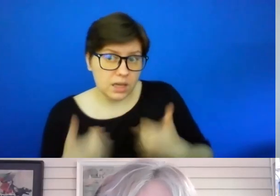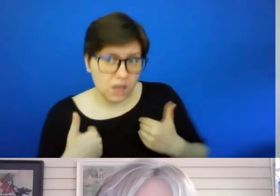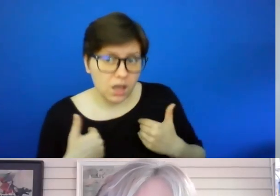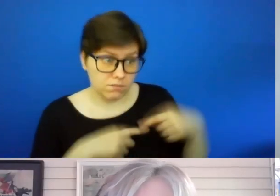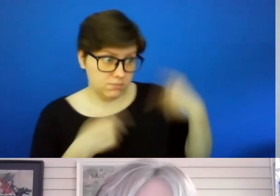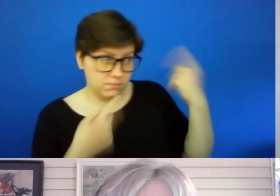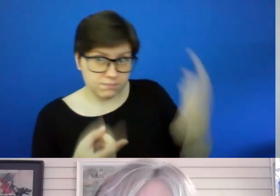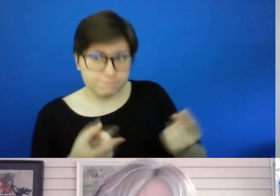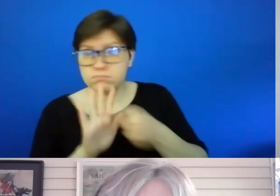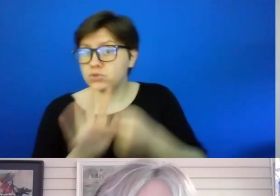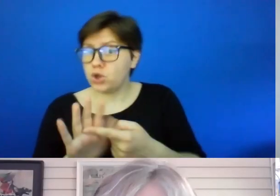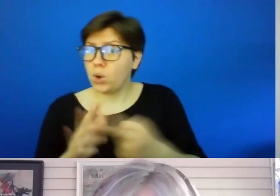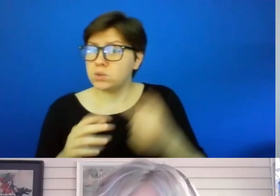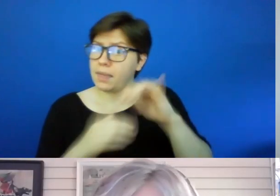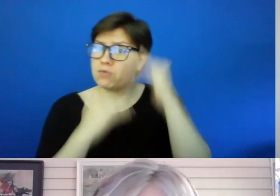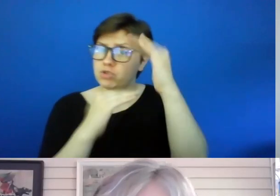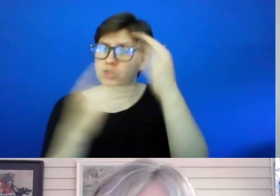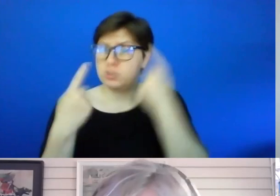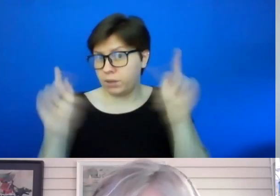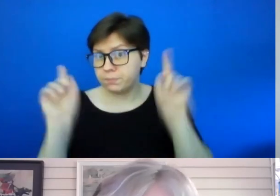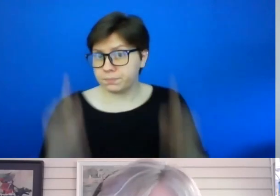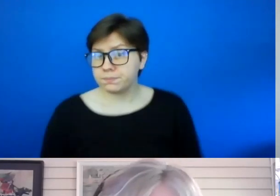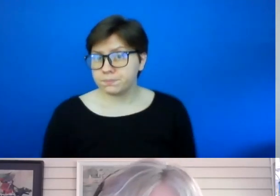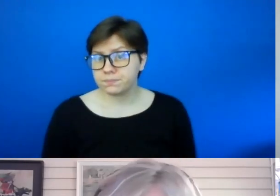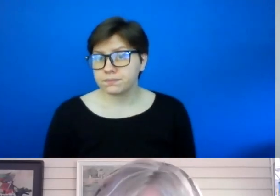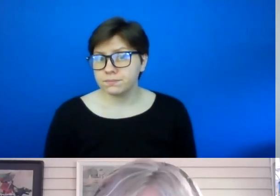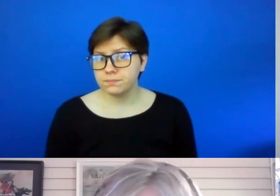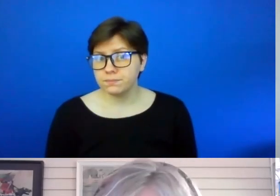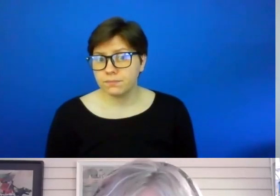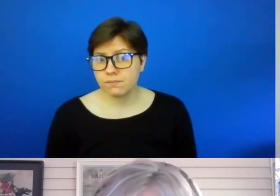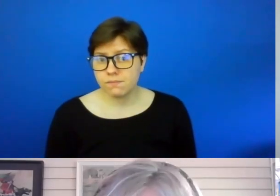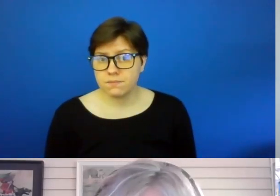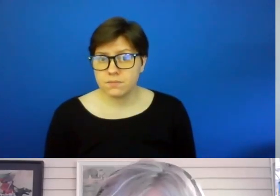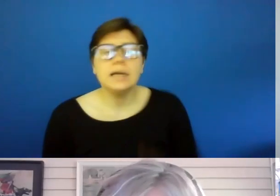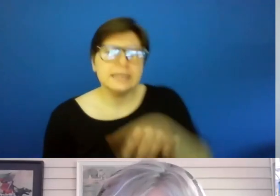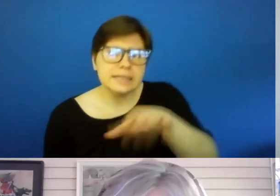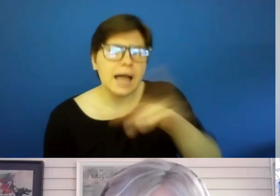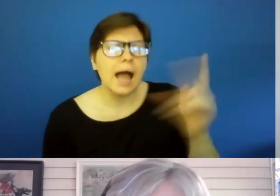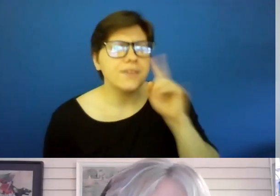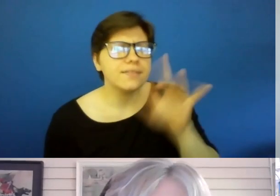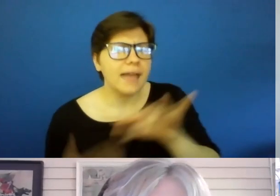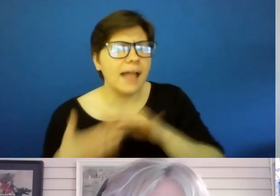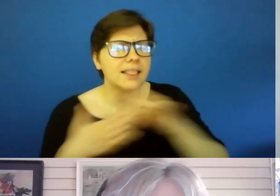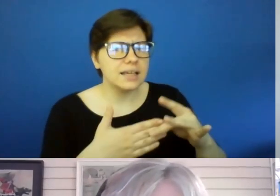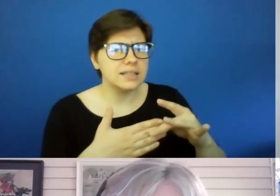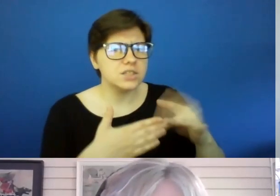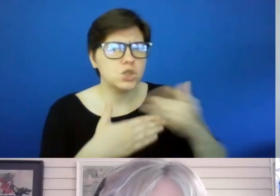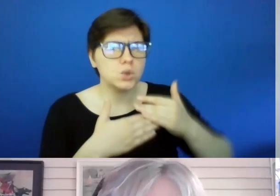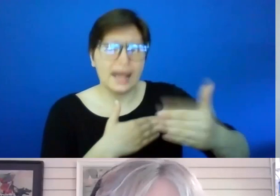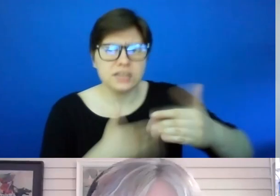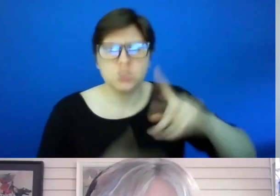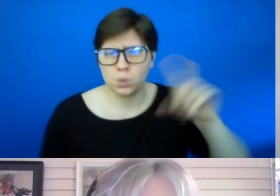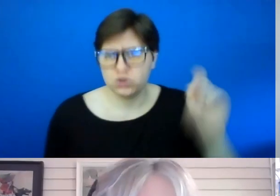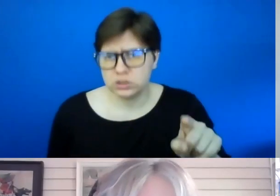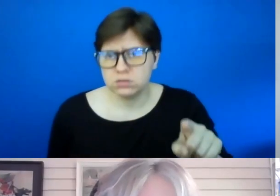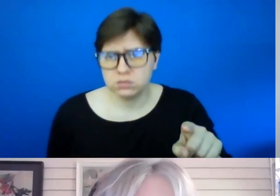shows that those safeguards are adequate to the job. Well, I think that brings us to the next larger question.